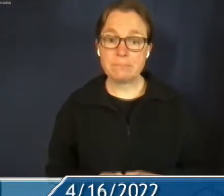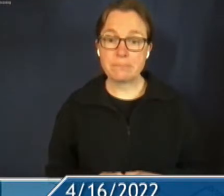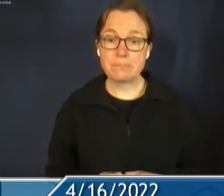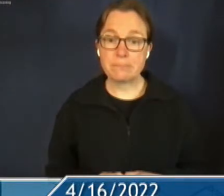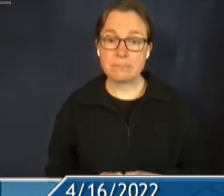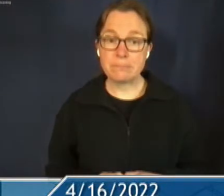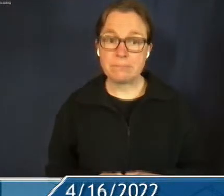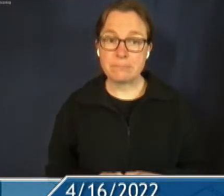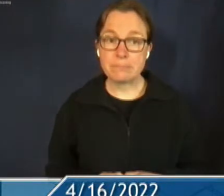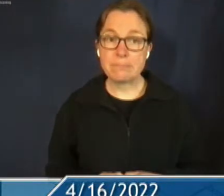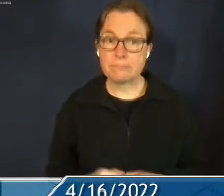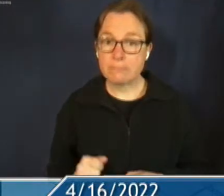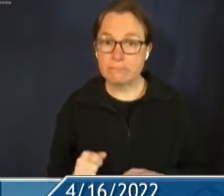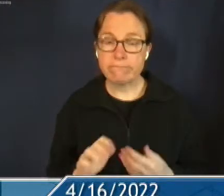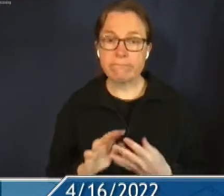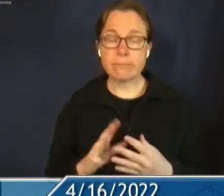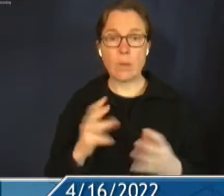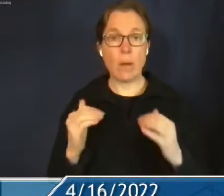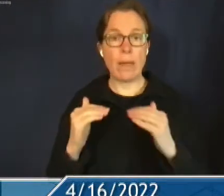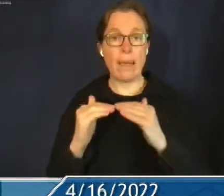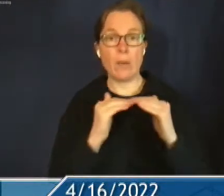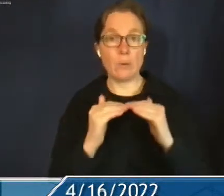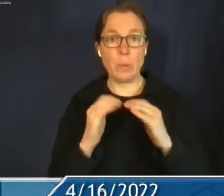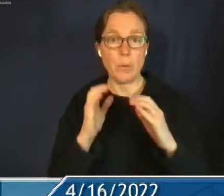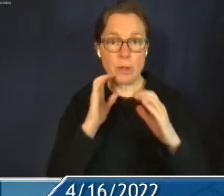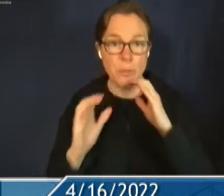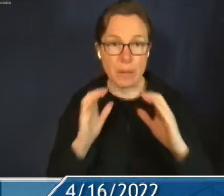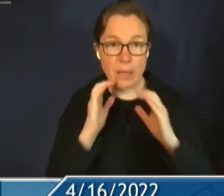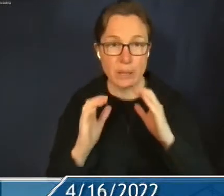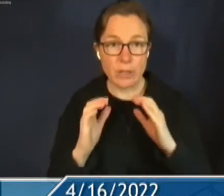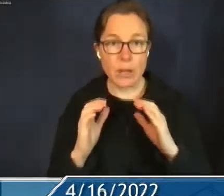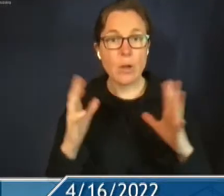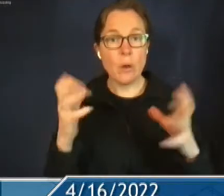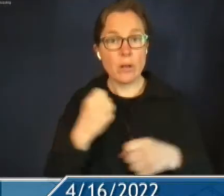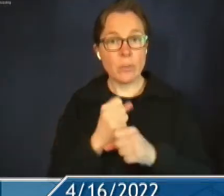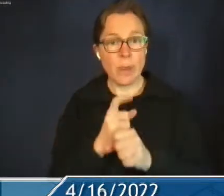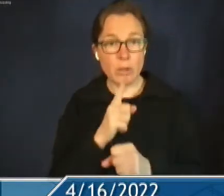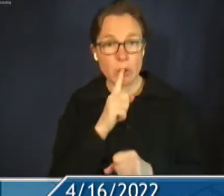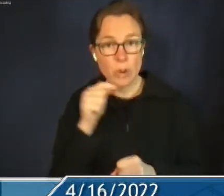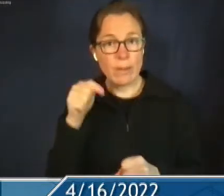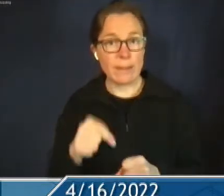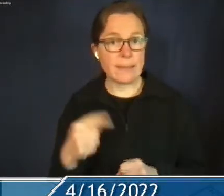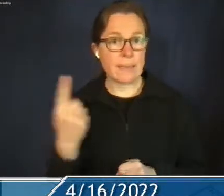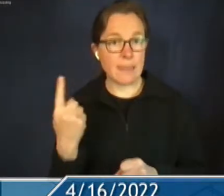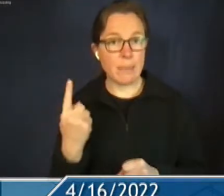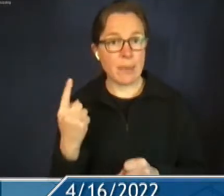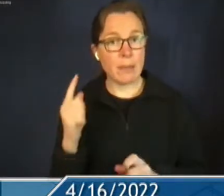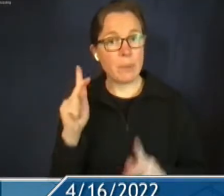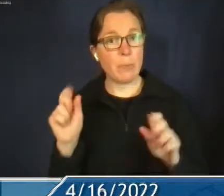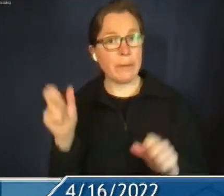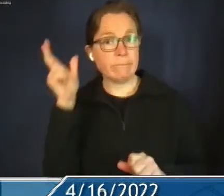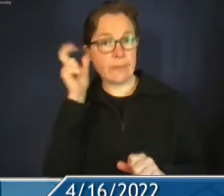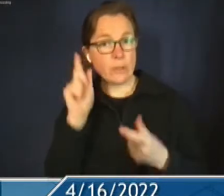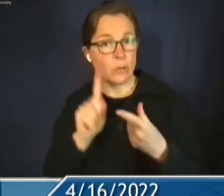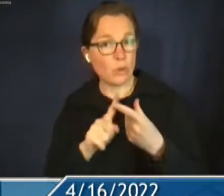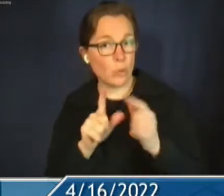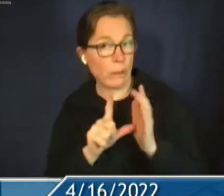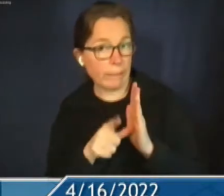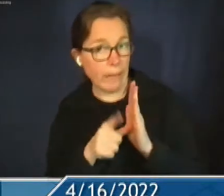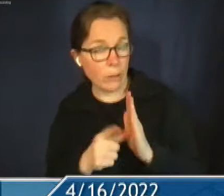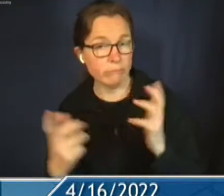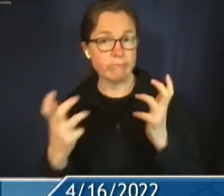Respectful communication. We want to make sure that this is something that folks can listen to later, and it's really fit for a general audience. If you're